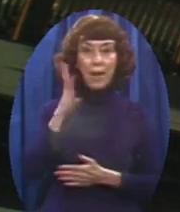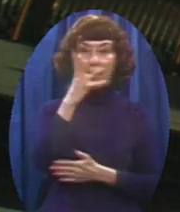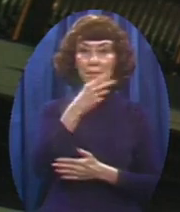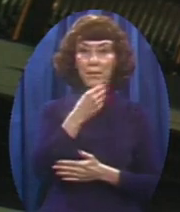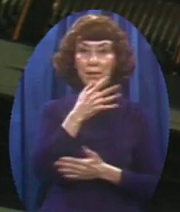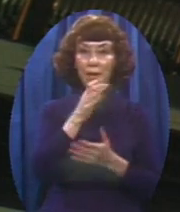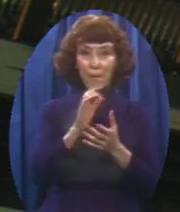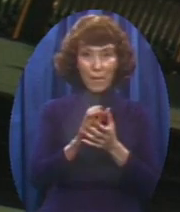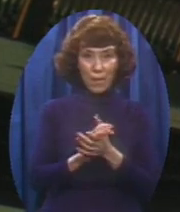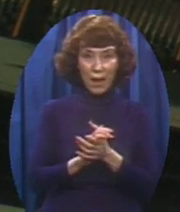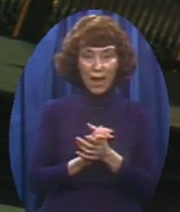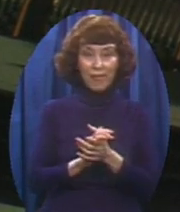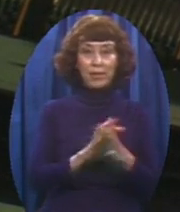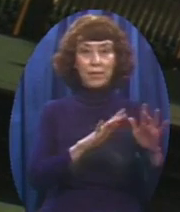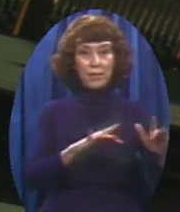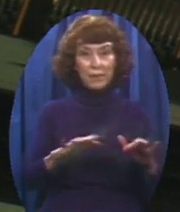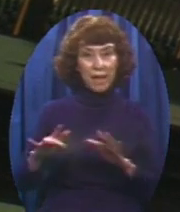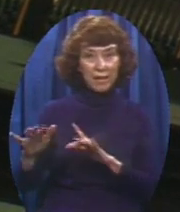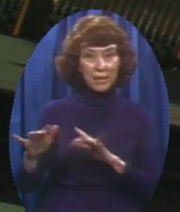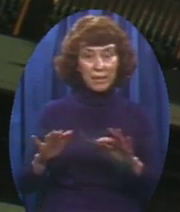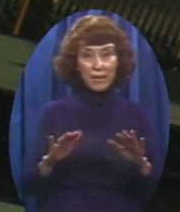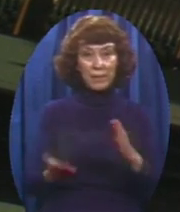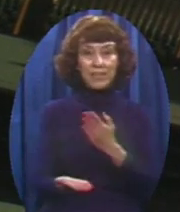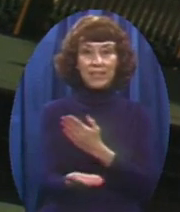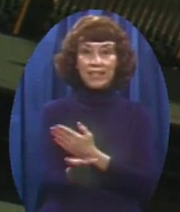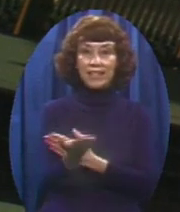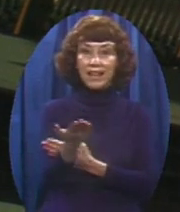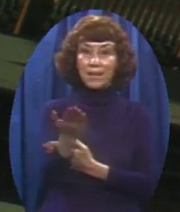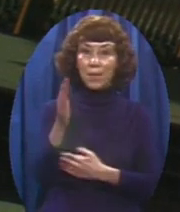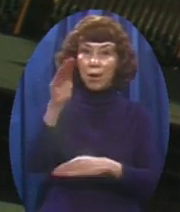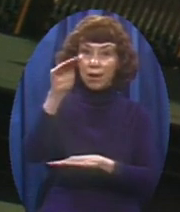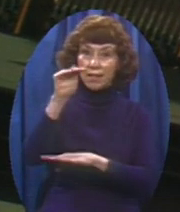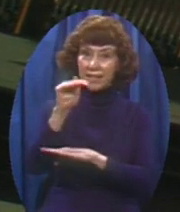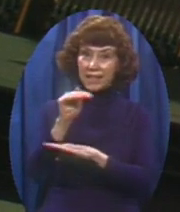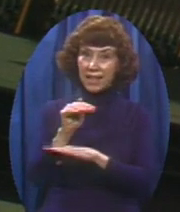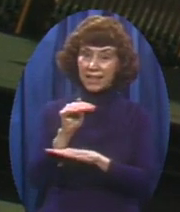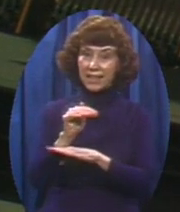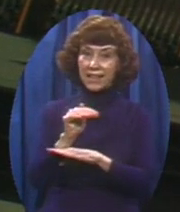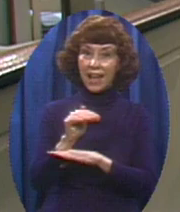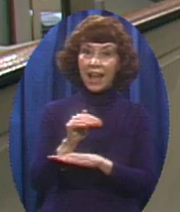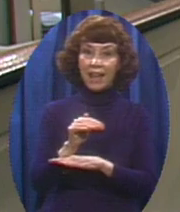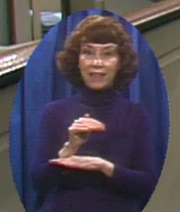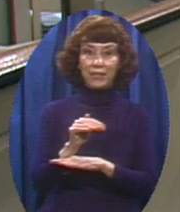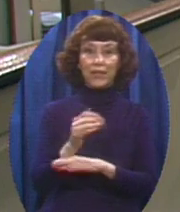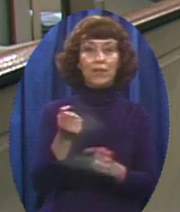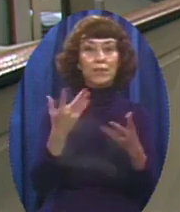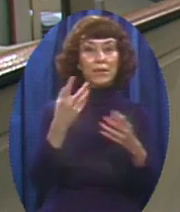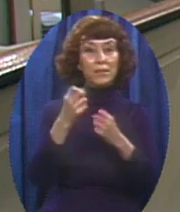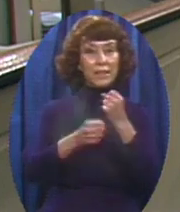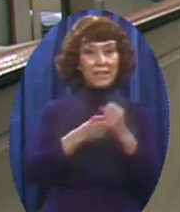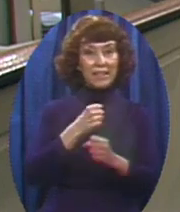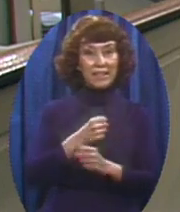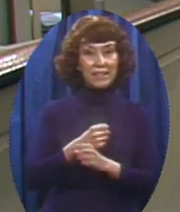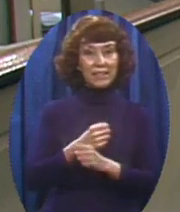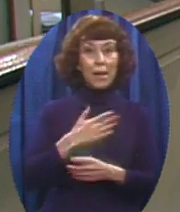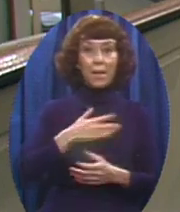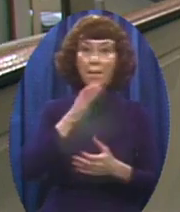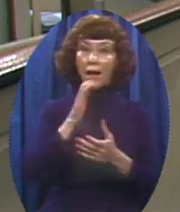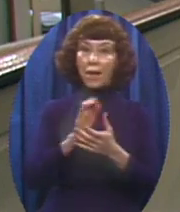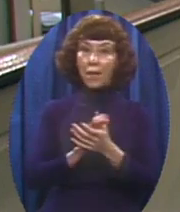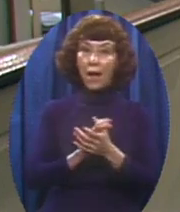She's been my wife for 25 years come Tuesday. And I want all of you to give her a hand for